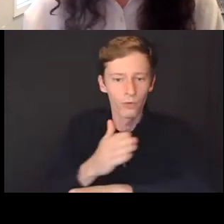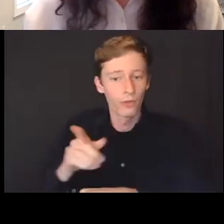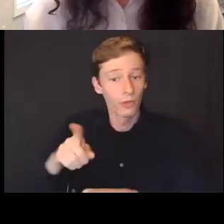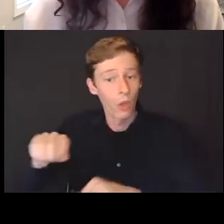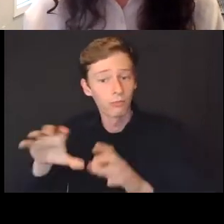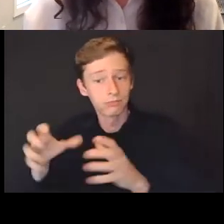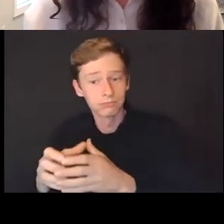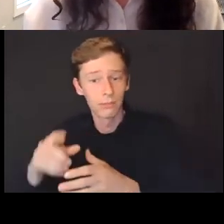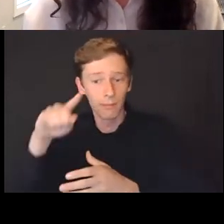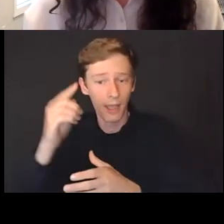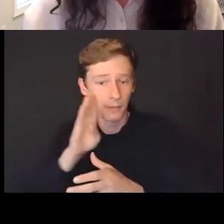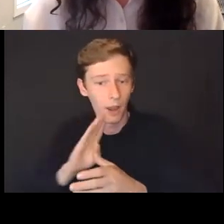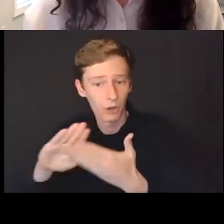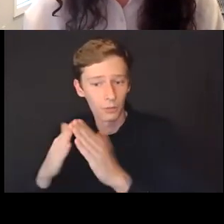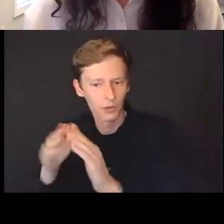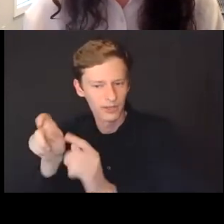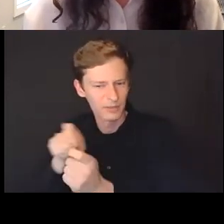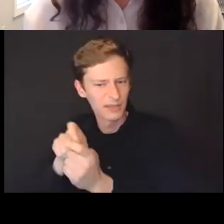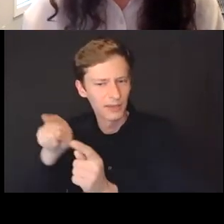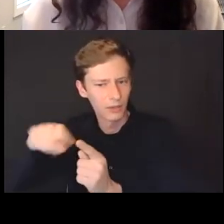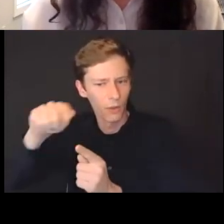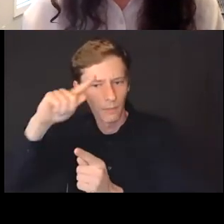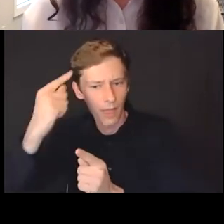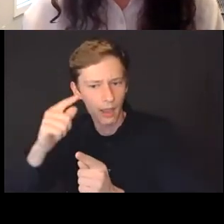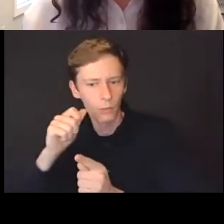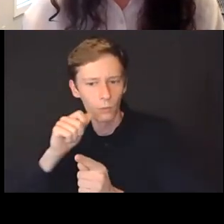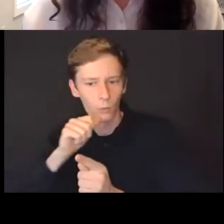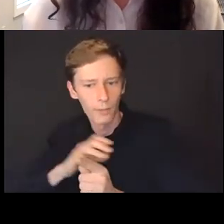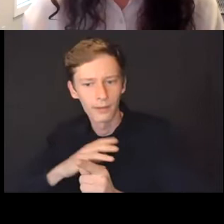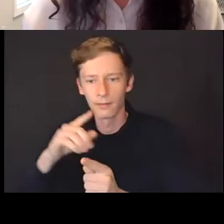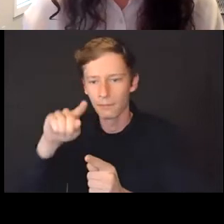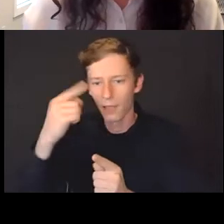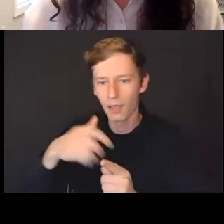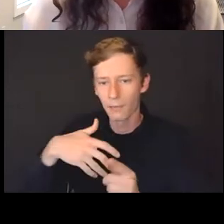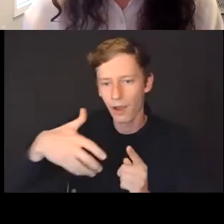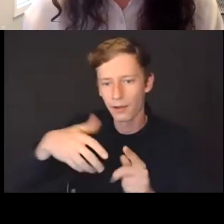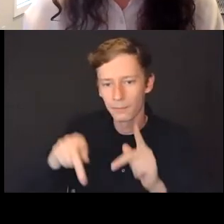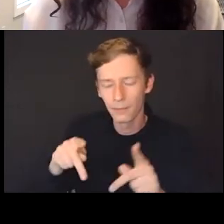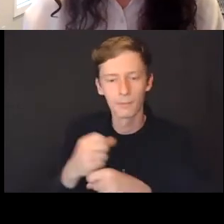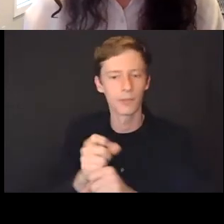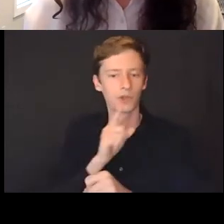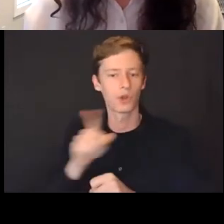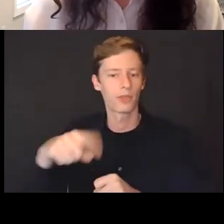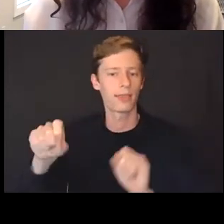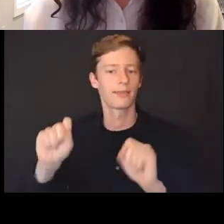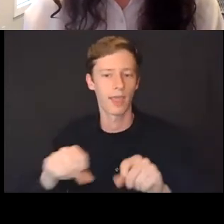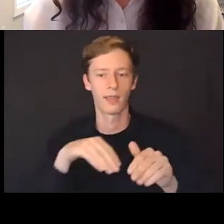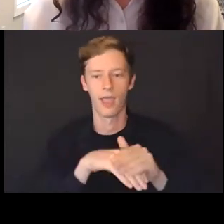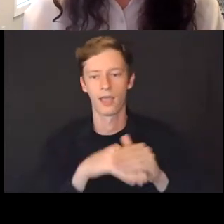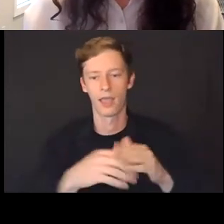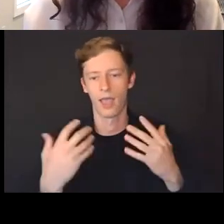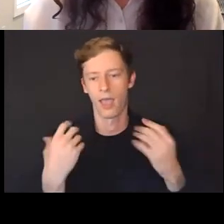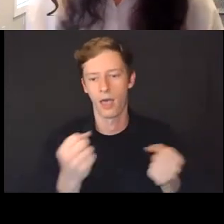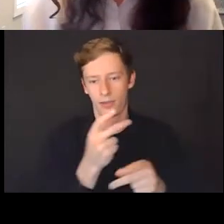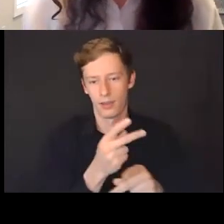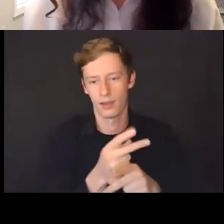Black and Brown folks in particular, Black women and Black pregnant people have the access to reproductive health care that they need and deserve, and one that